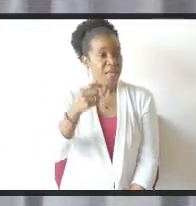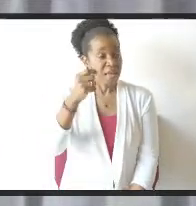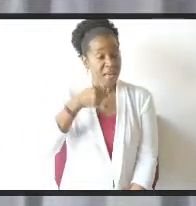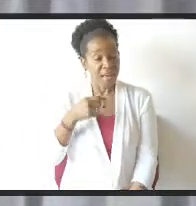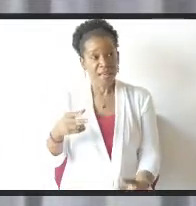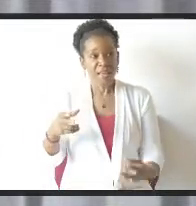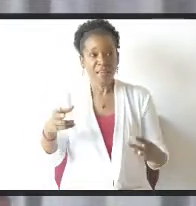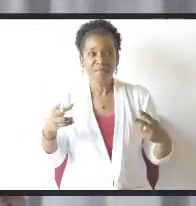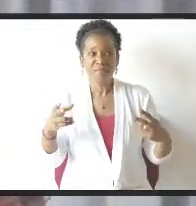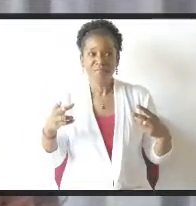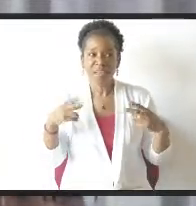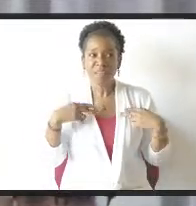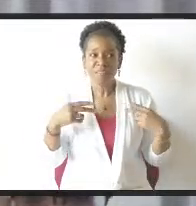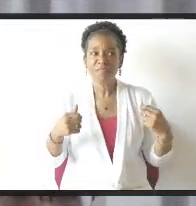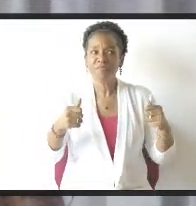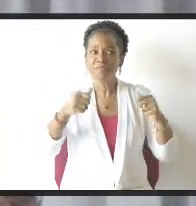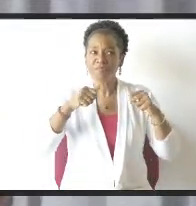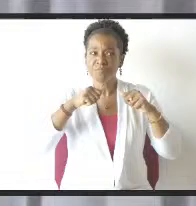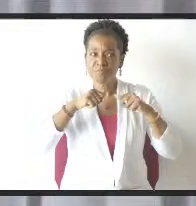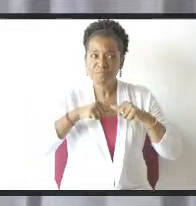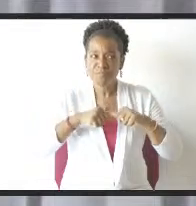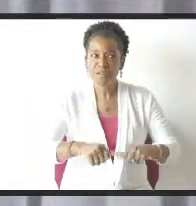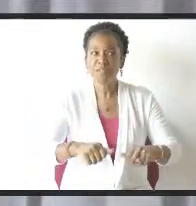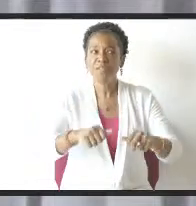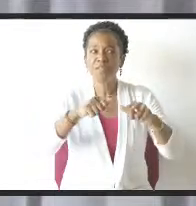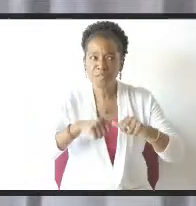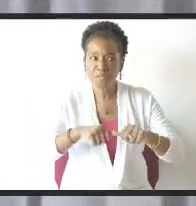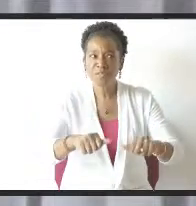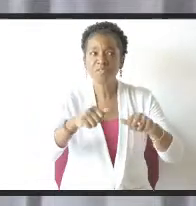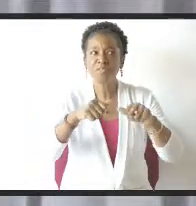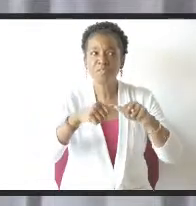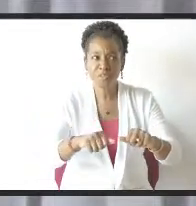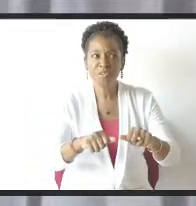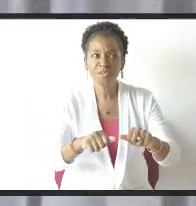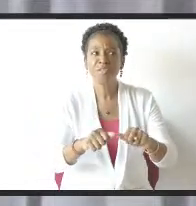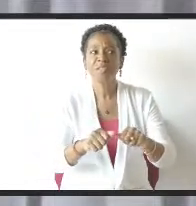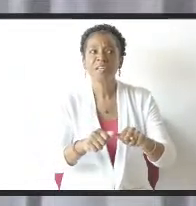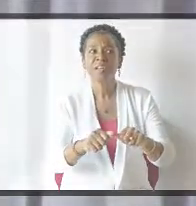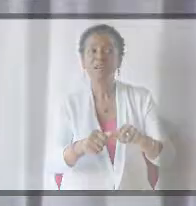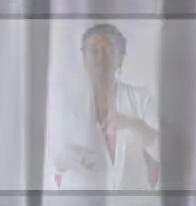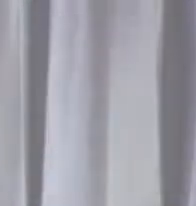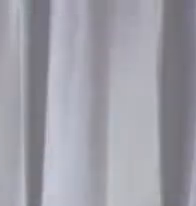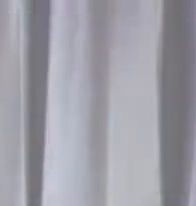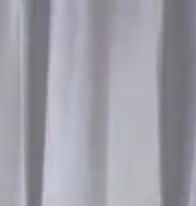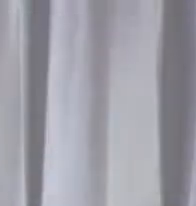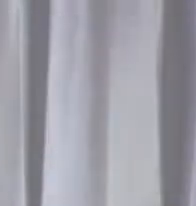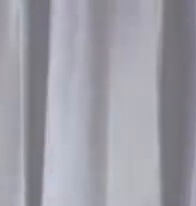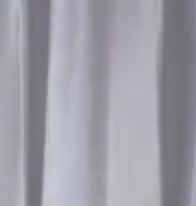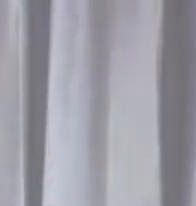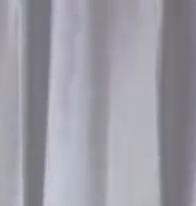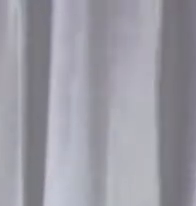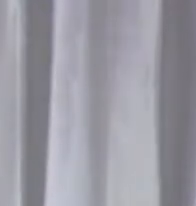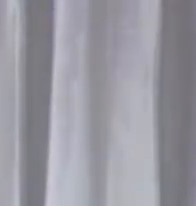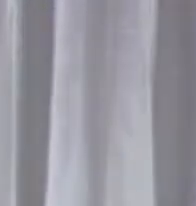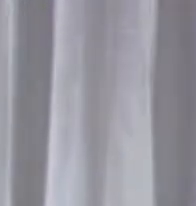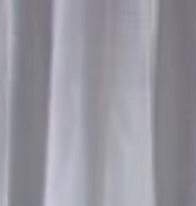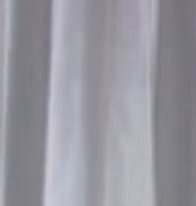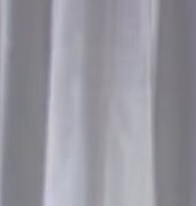I have finished my course. I have kept the